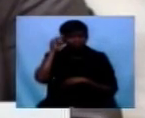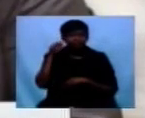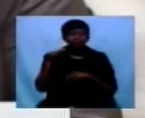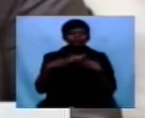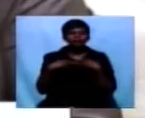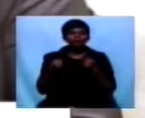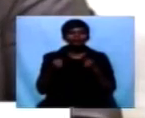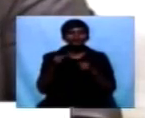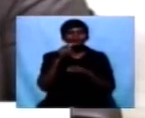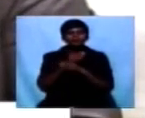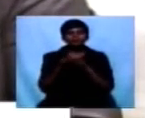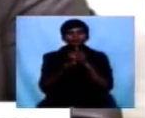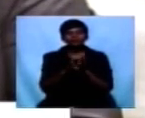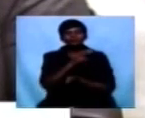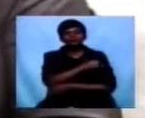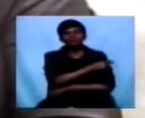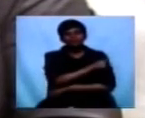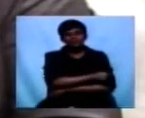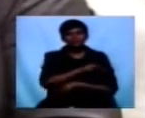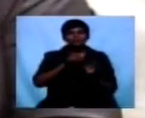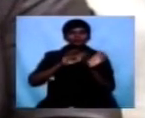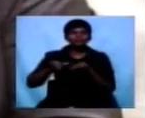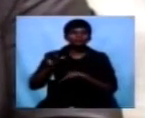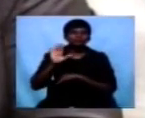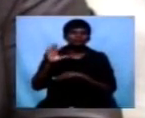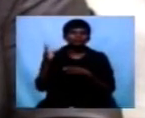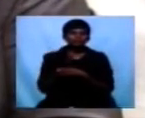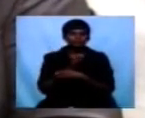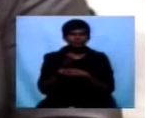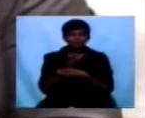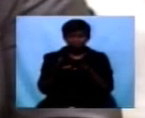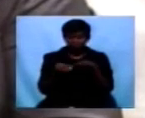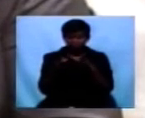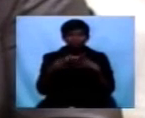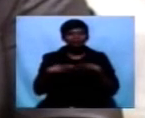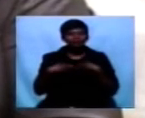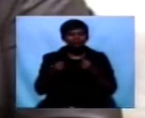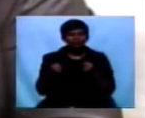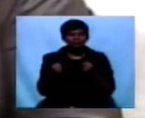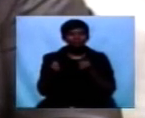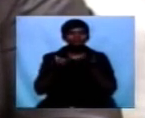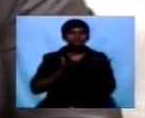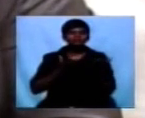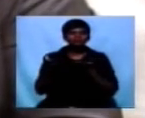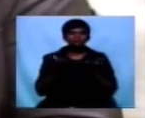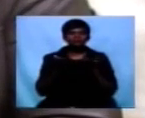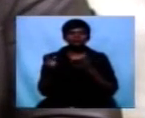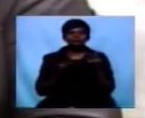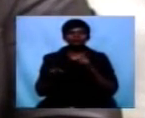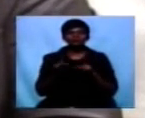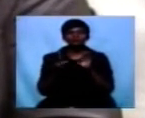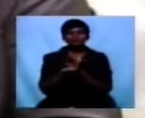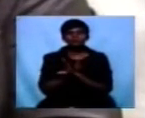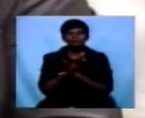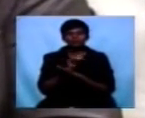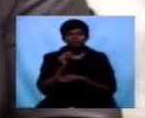building clinics, almost abandoning their core business of providing health services to the Zambian people. We saw